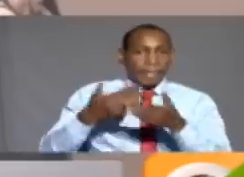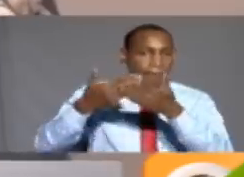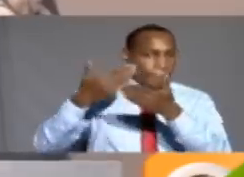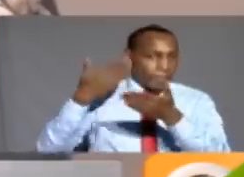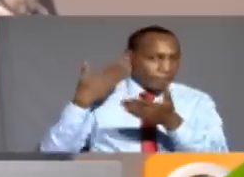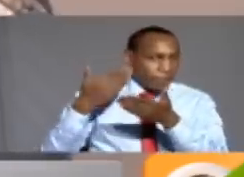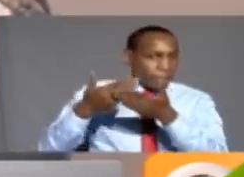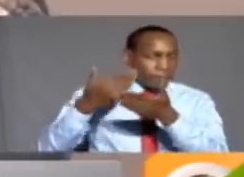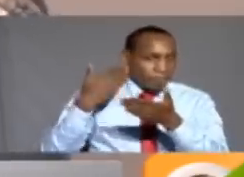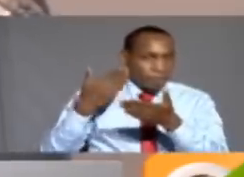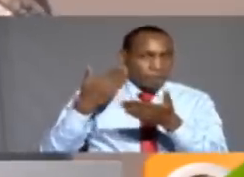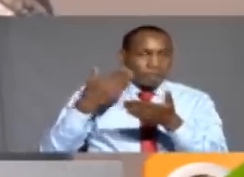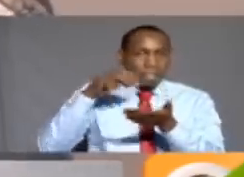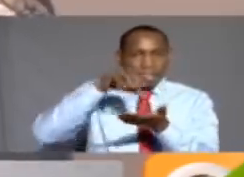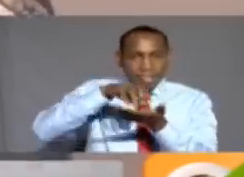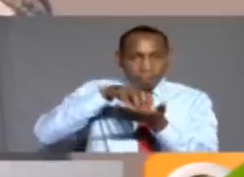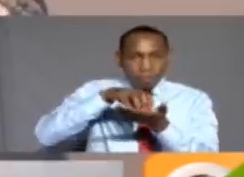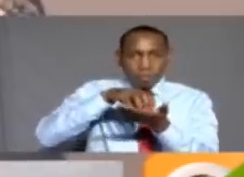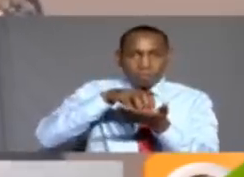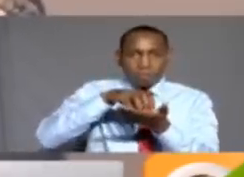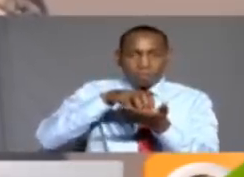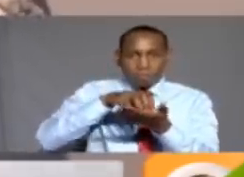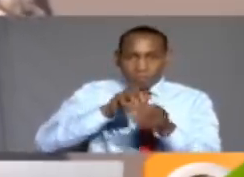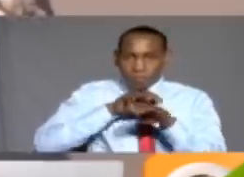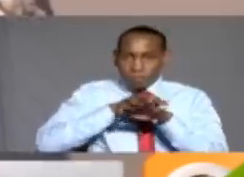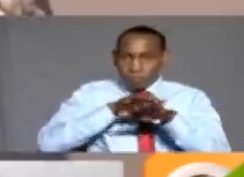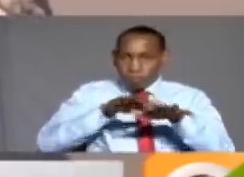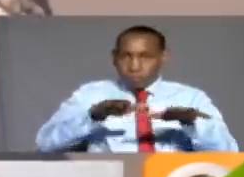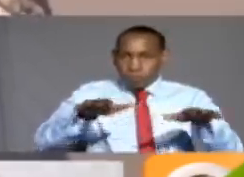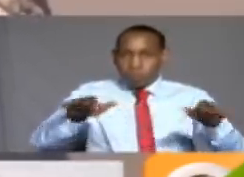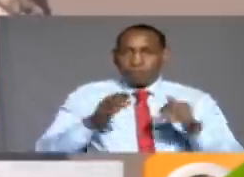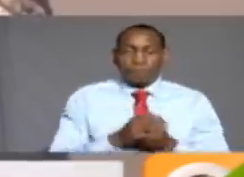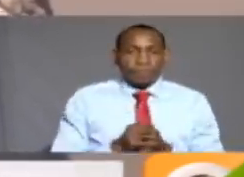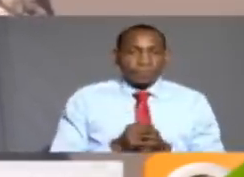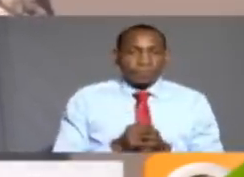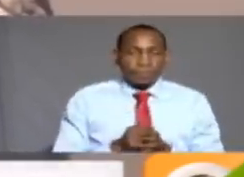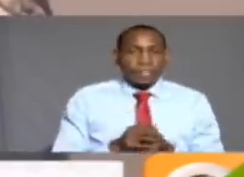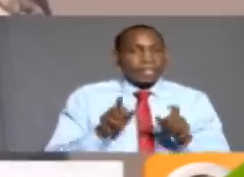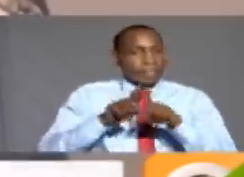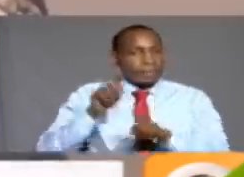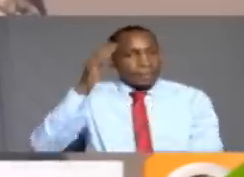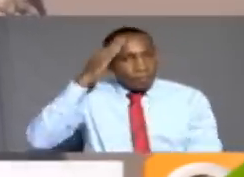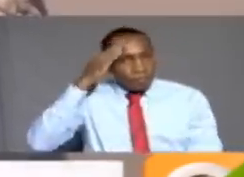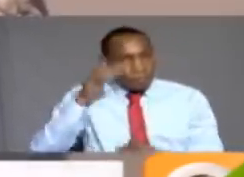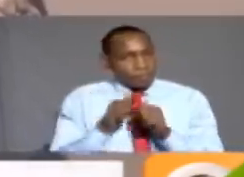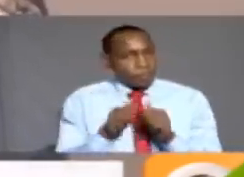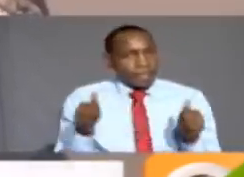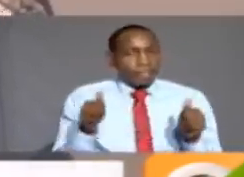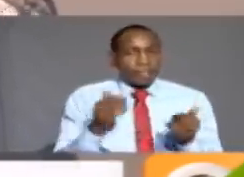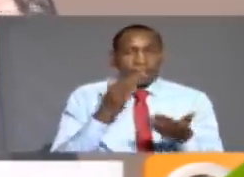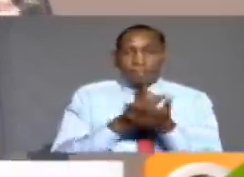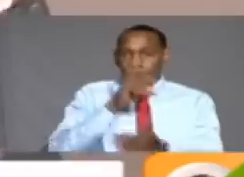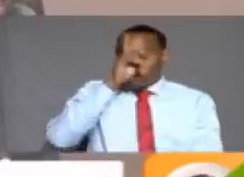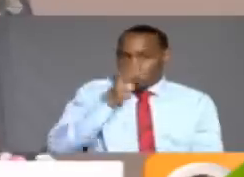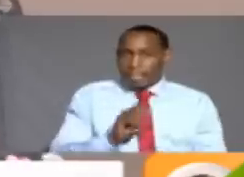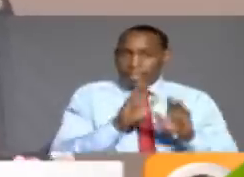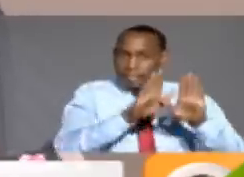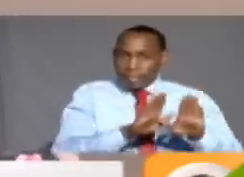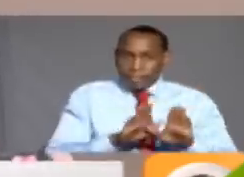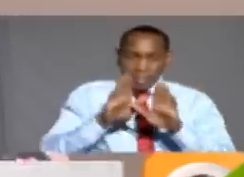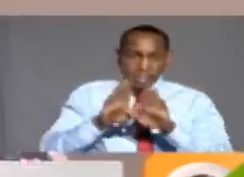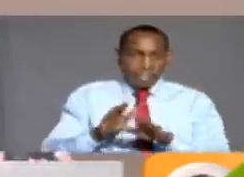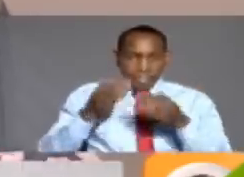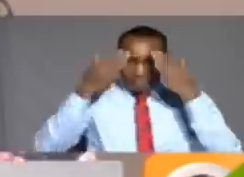before these things went to the depth that they have gone. And he knows. And there was serious campaign. I don't know, at